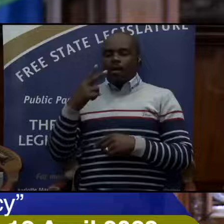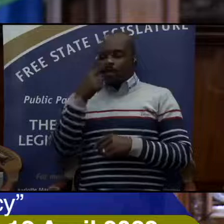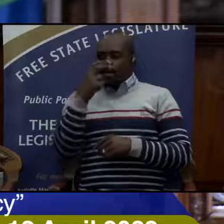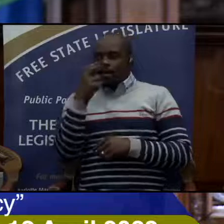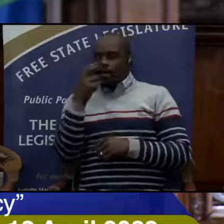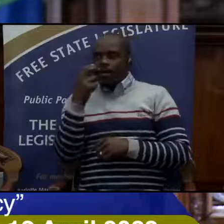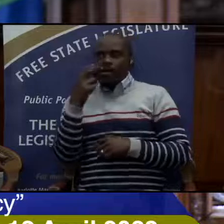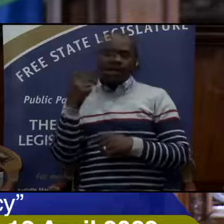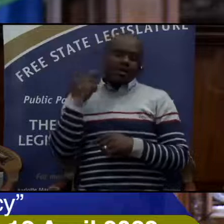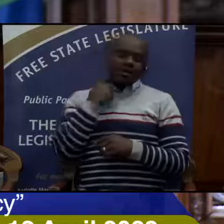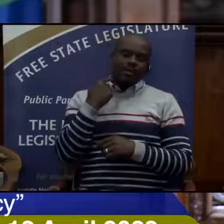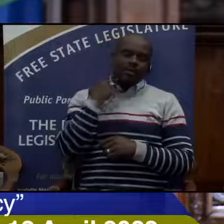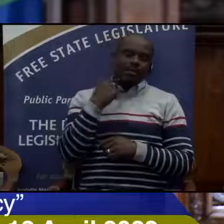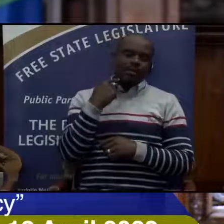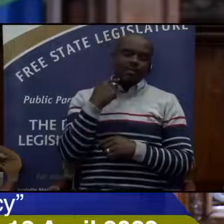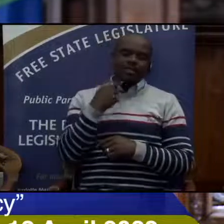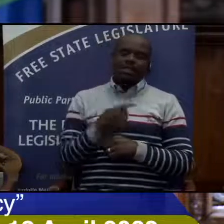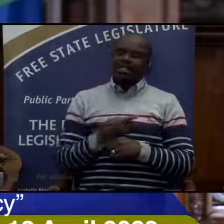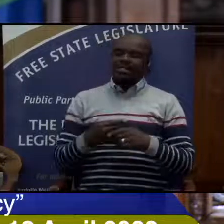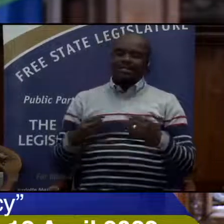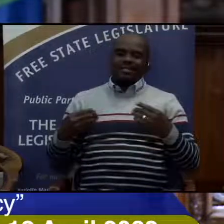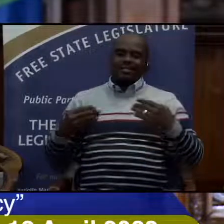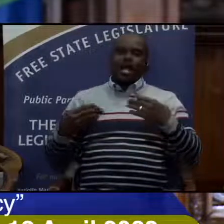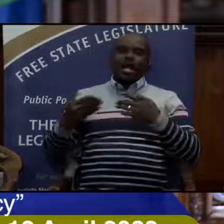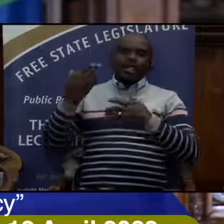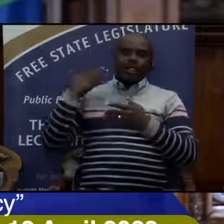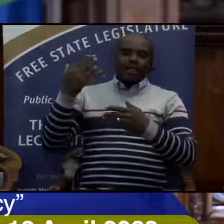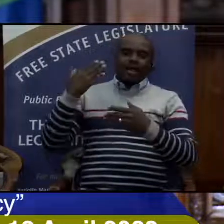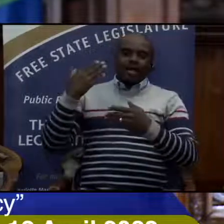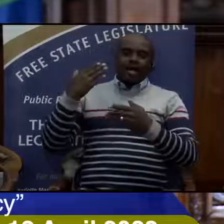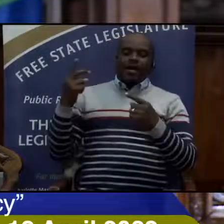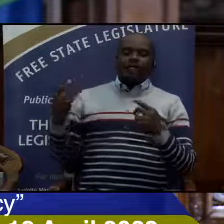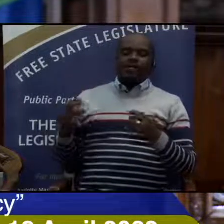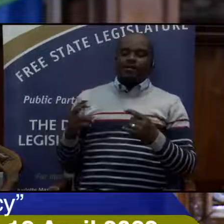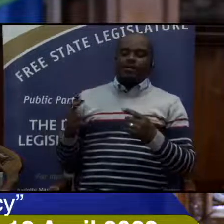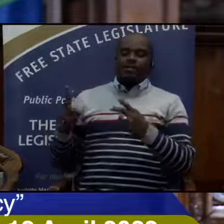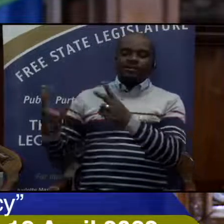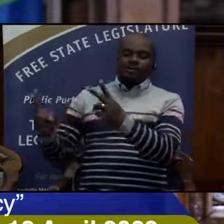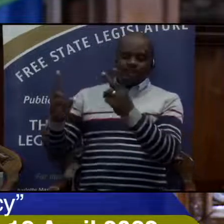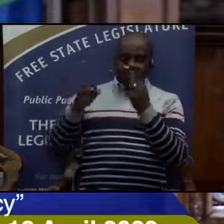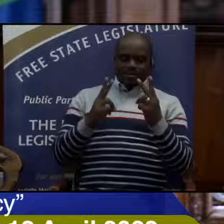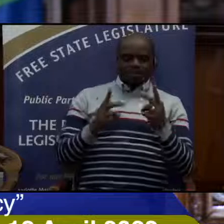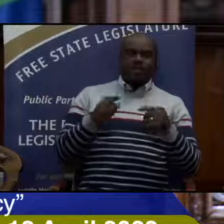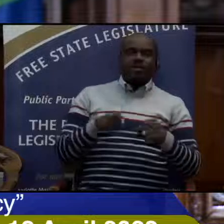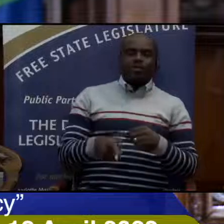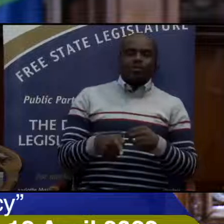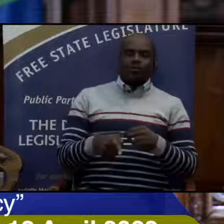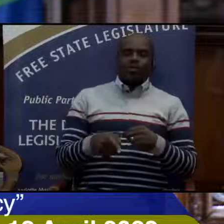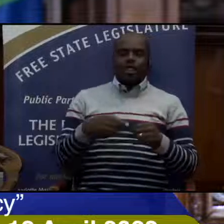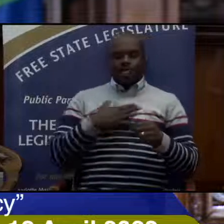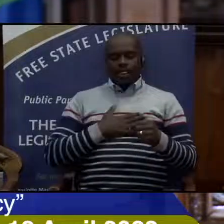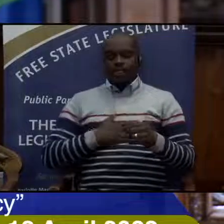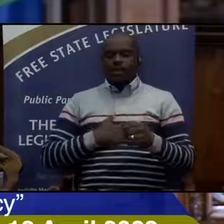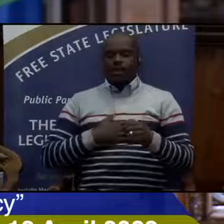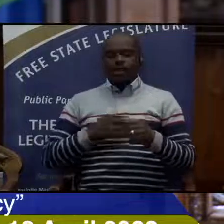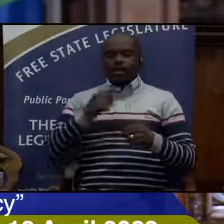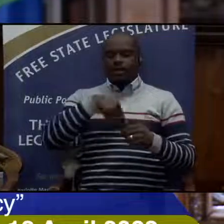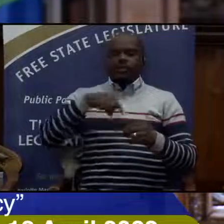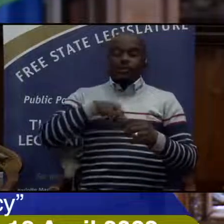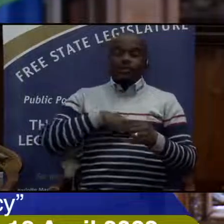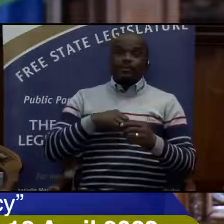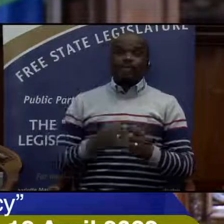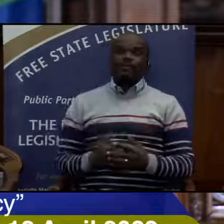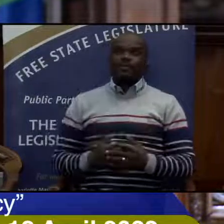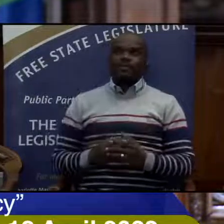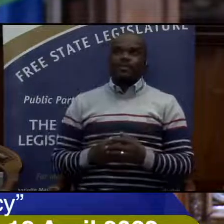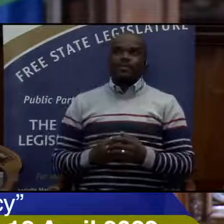visiting, and I was happy. I said, I wish even in us as adults, Honorable Junkies, we can visit one another.